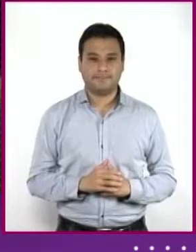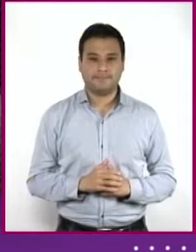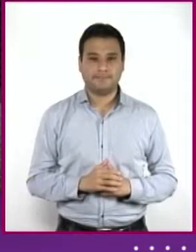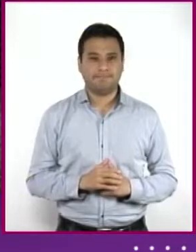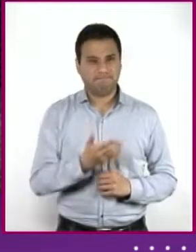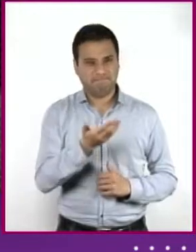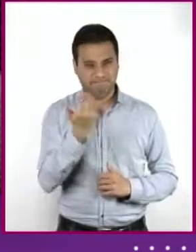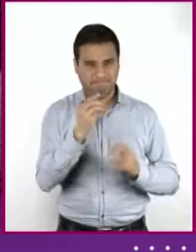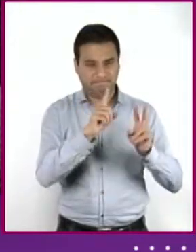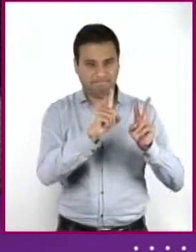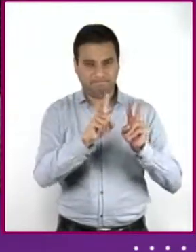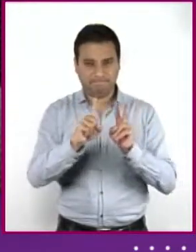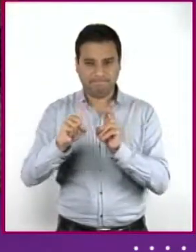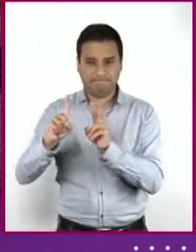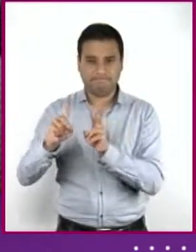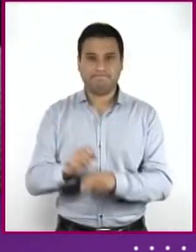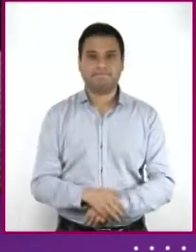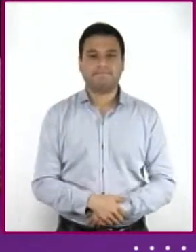Follow me, please.